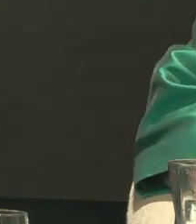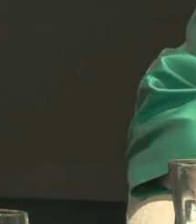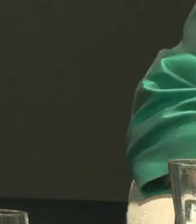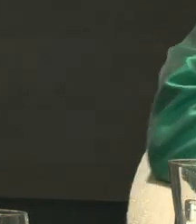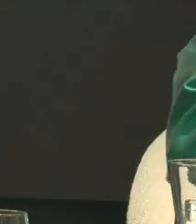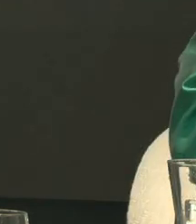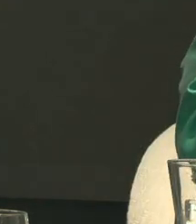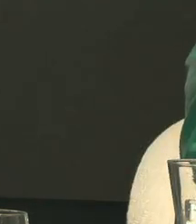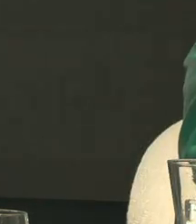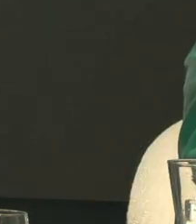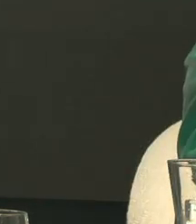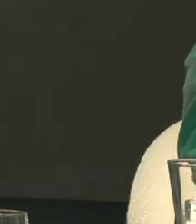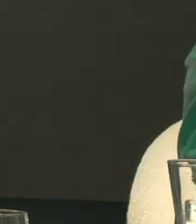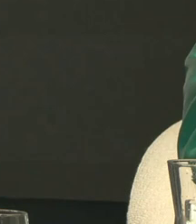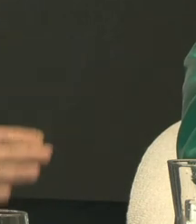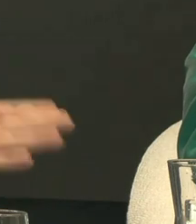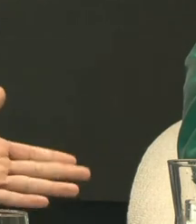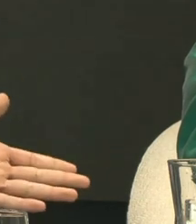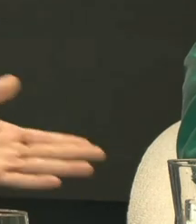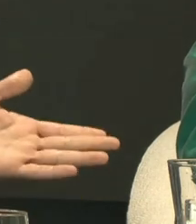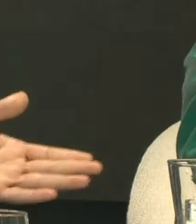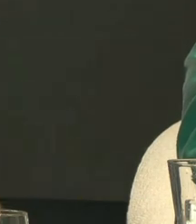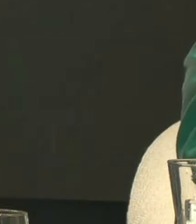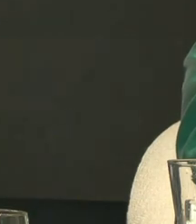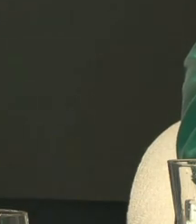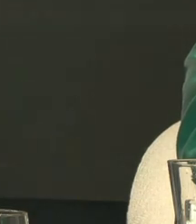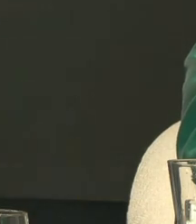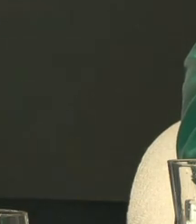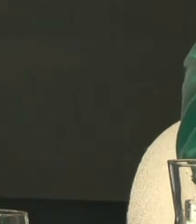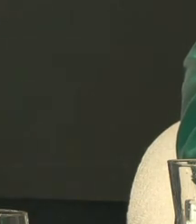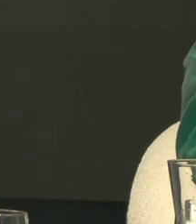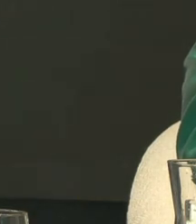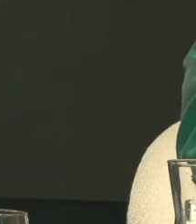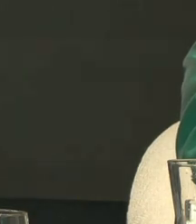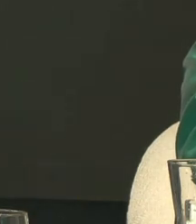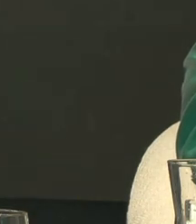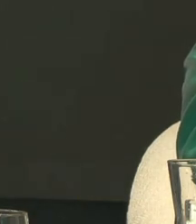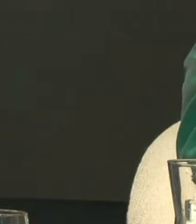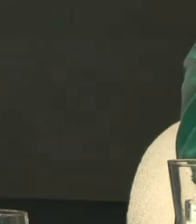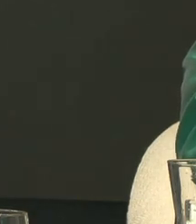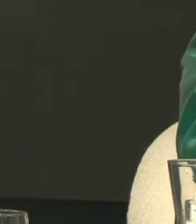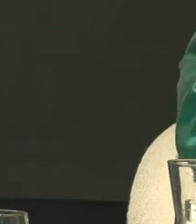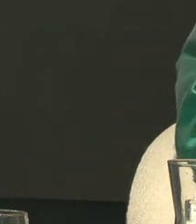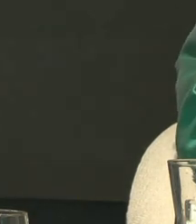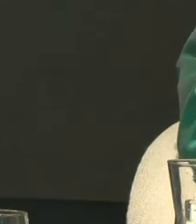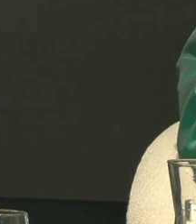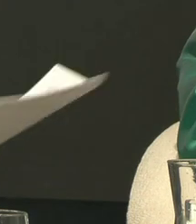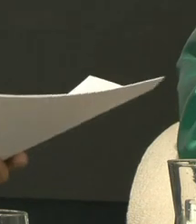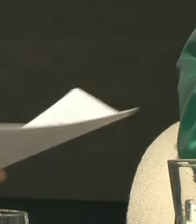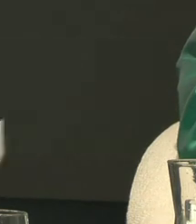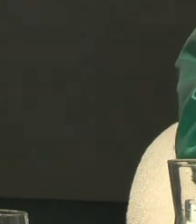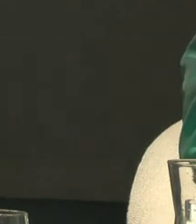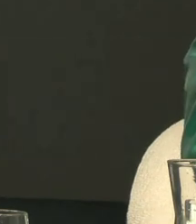start from my left. Roz, did you want to introduce yourself and tell us why